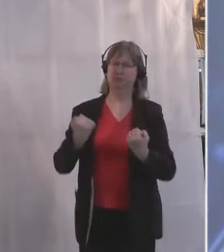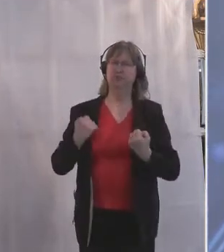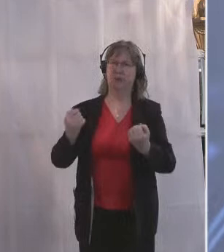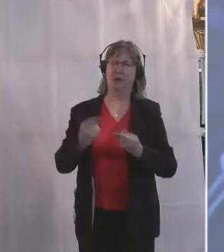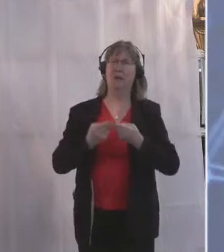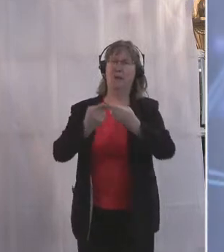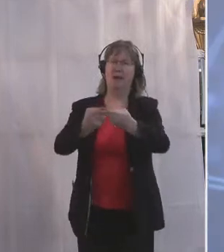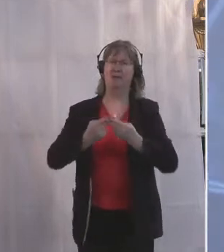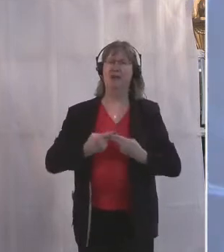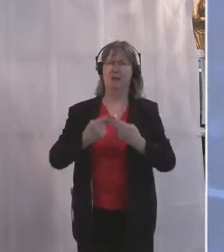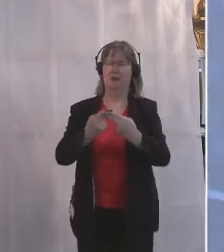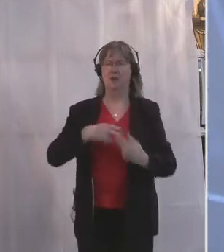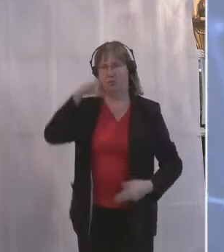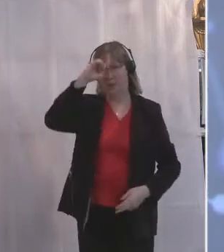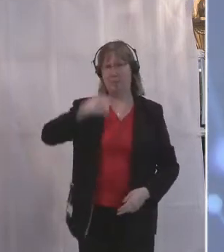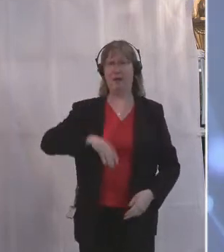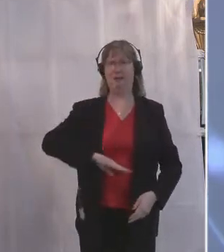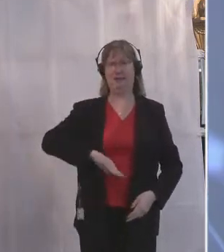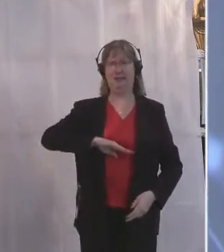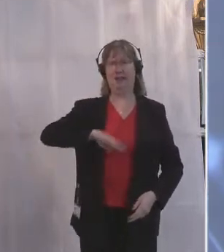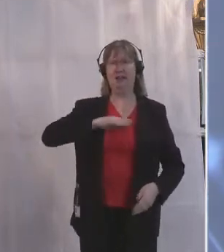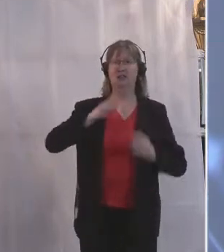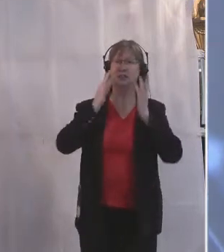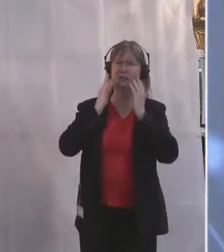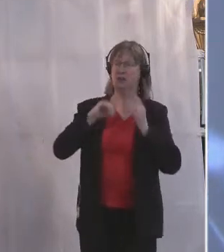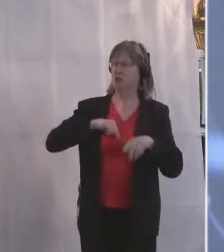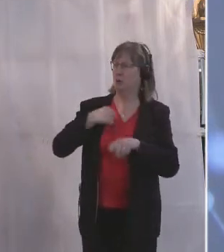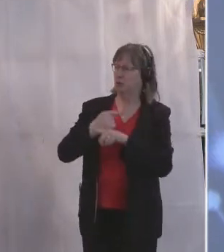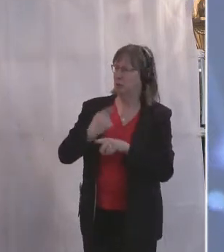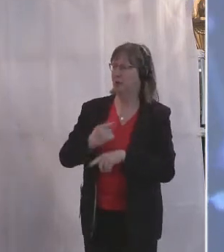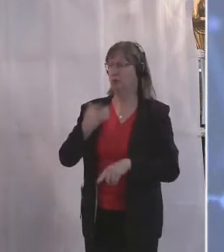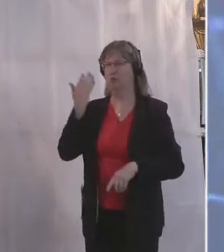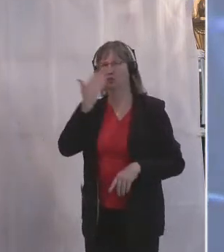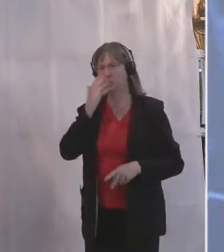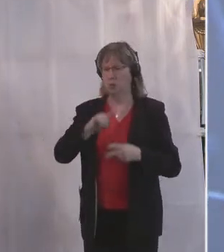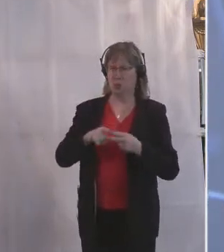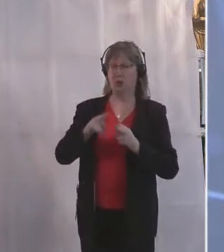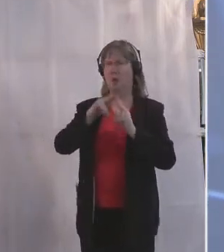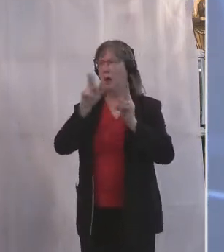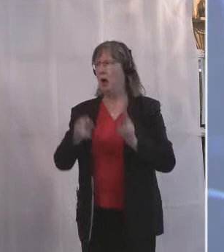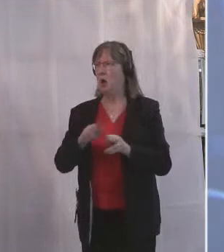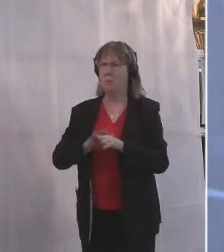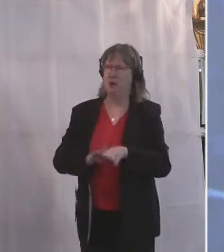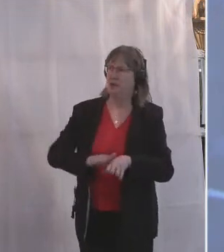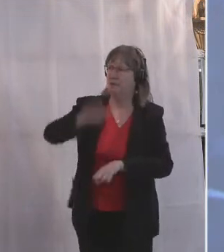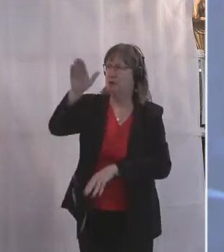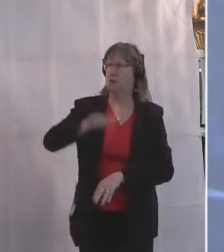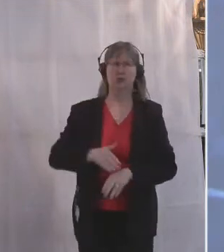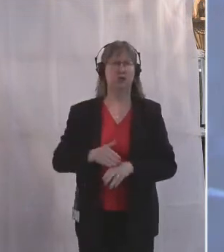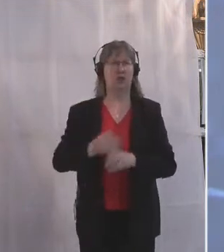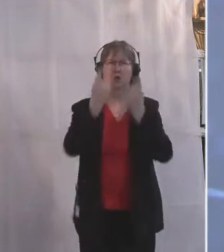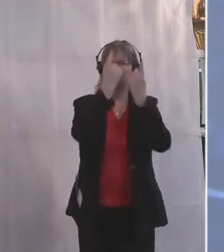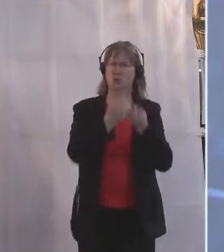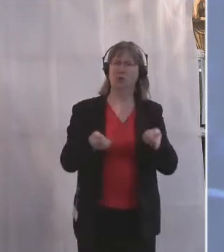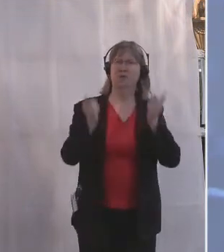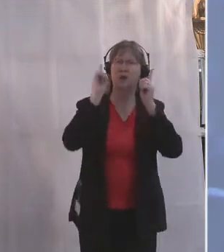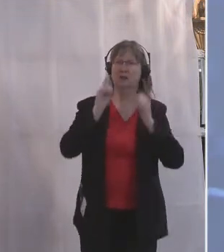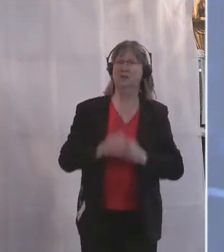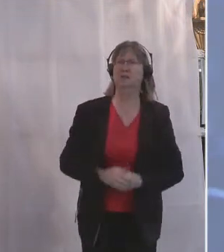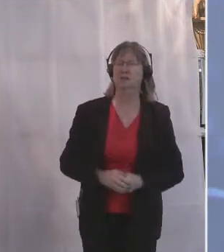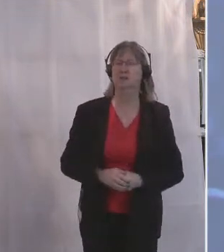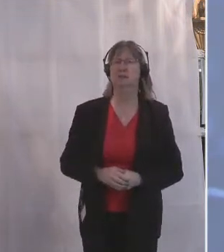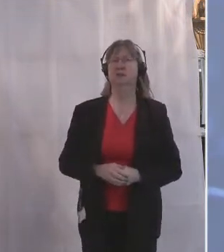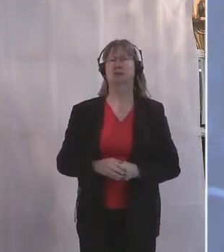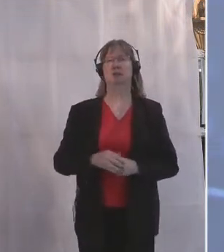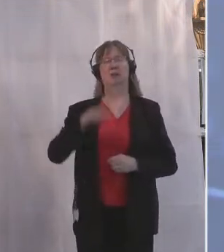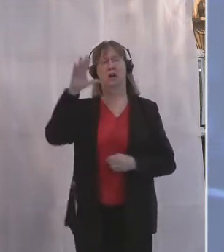And you've got to remember, I was a teenager, so we talked about school worries, home worries, what the future was going to be when I went to university and moved away from home. And